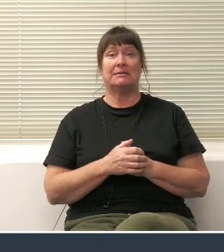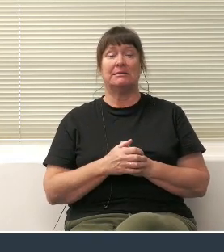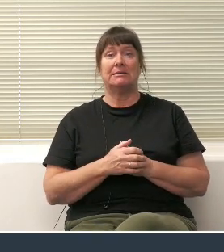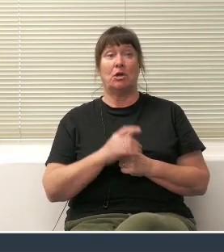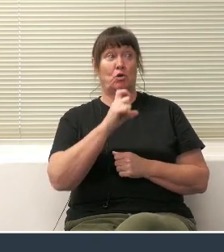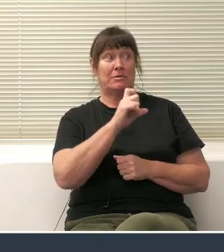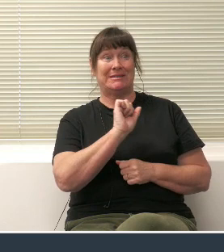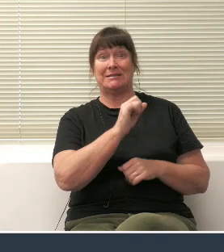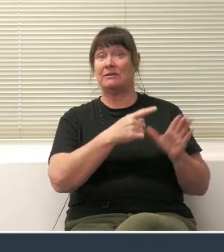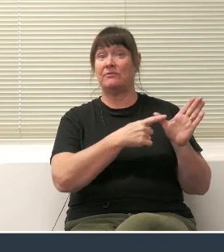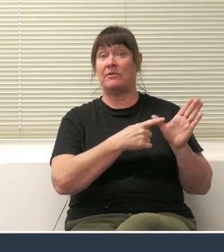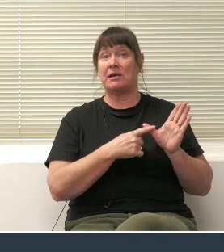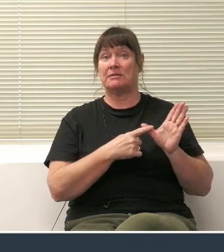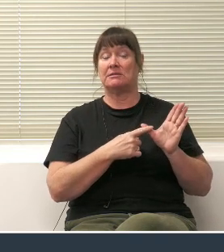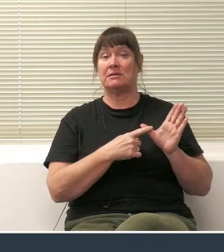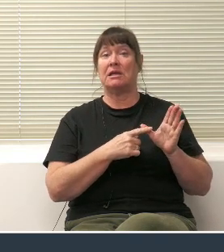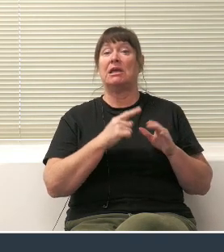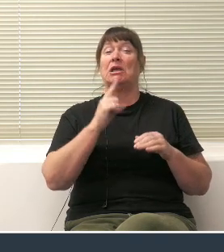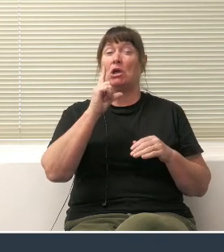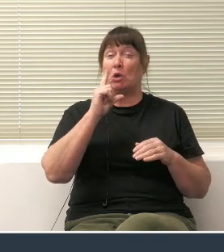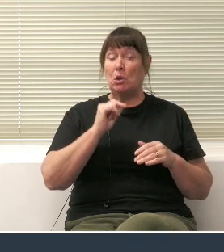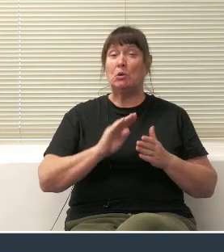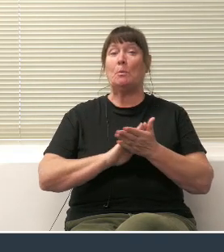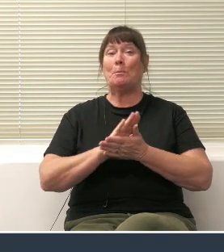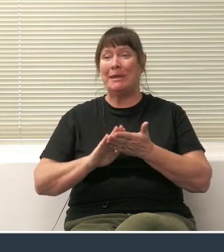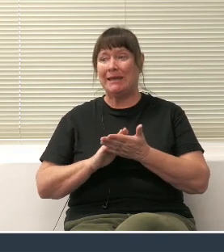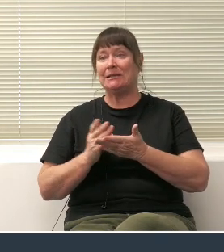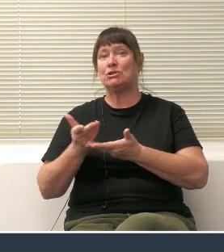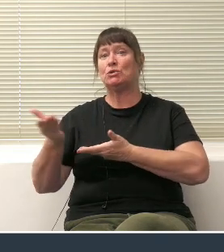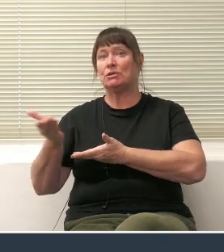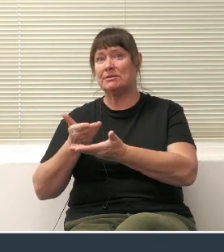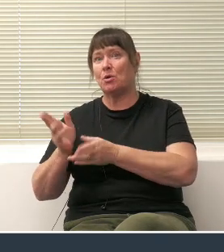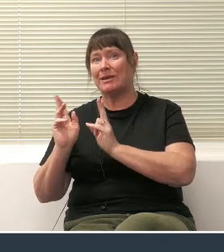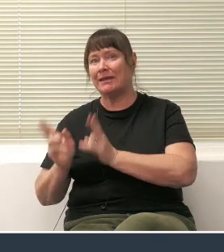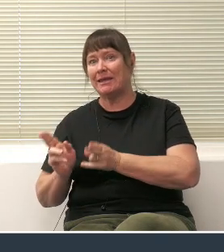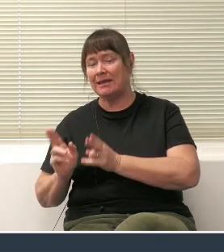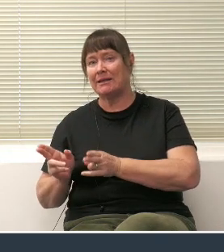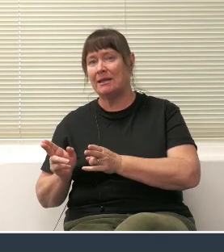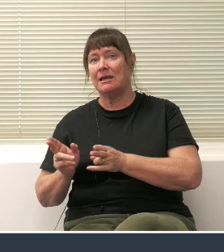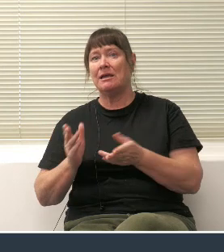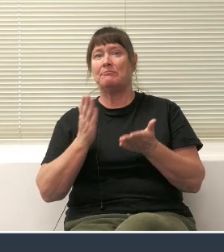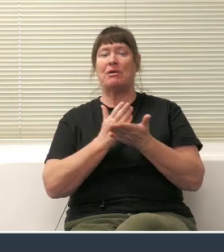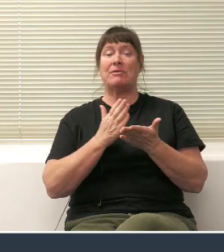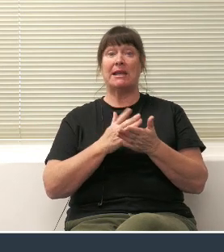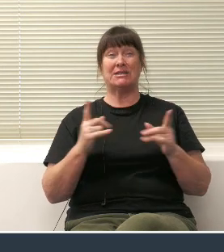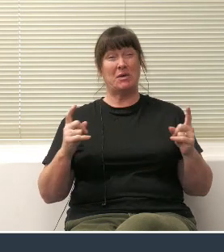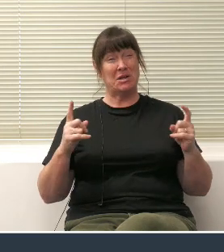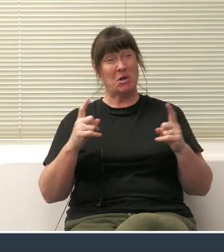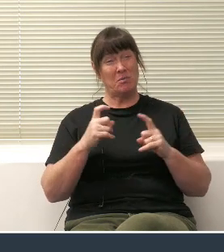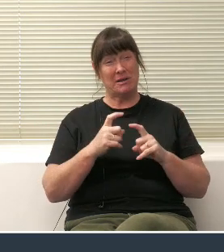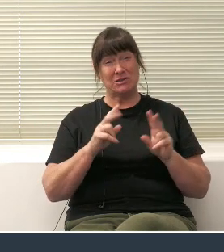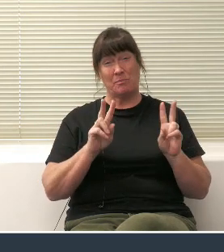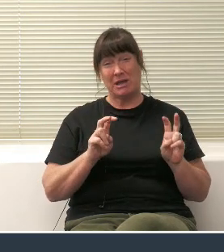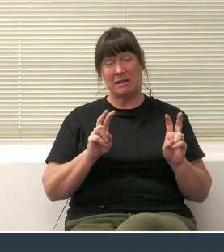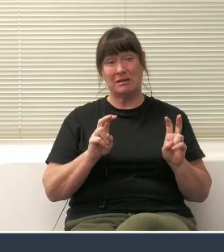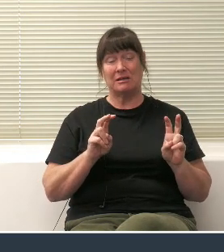from Chris that may open us up to having to consult again, but I think this is such a complex subject